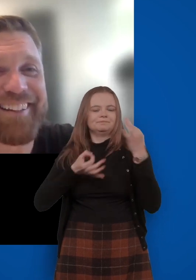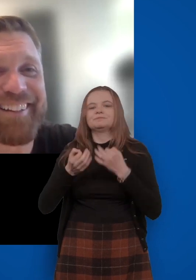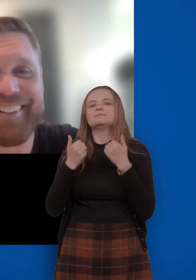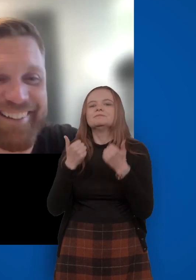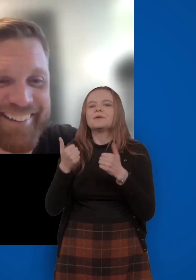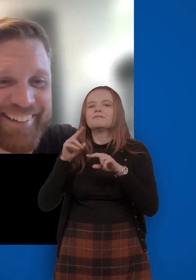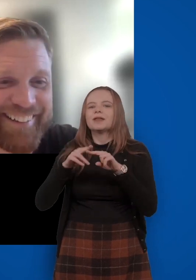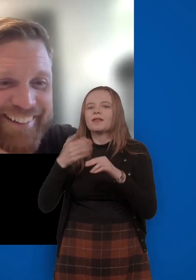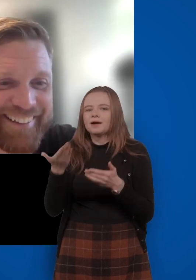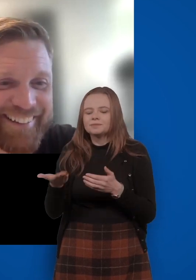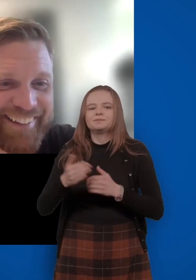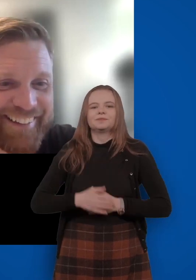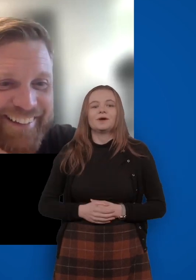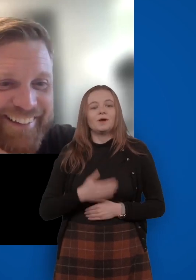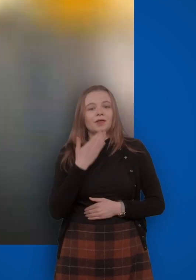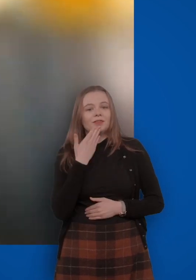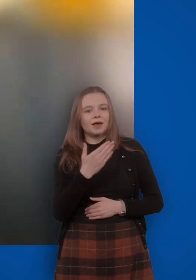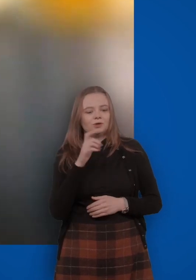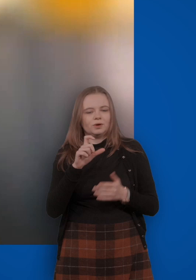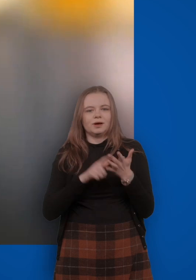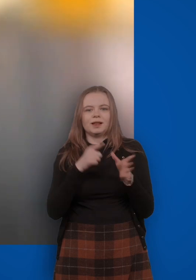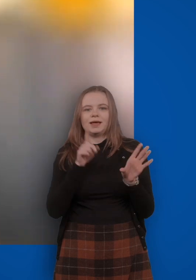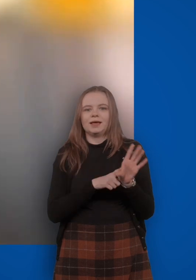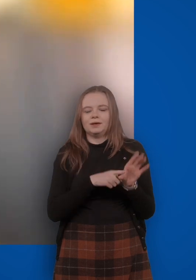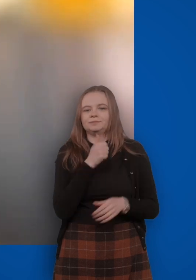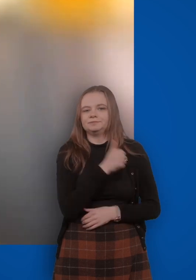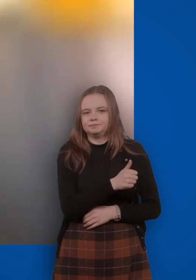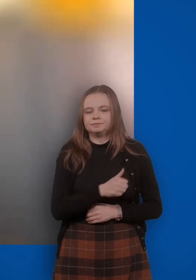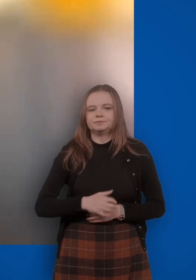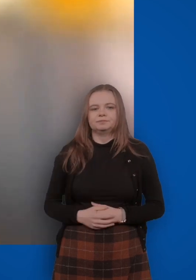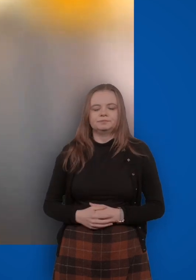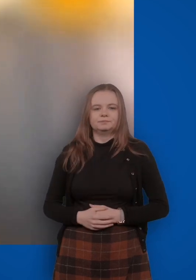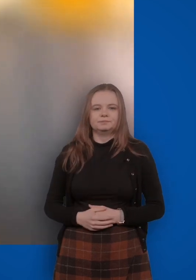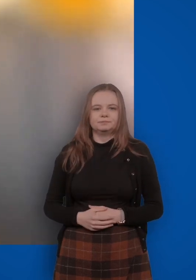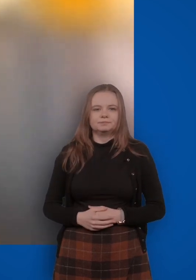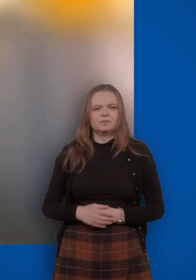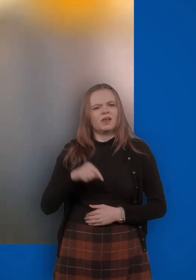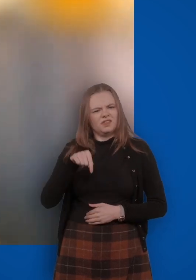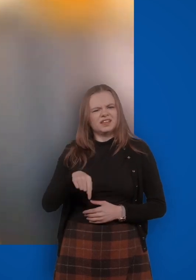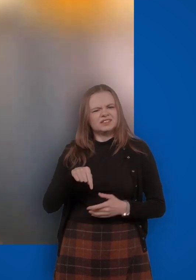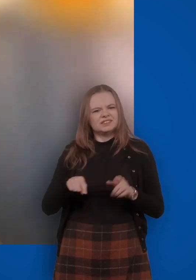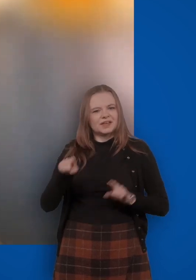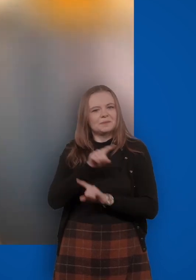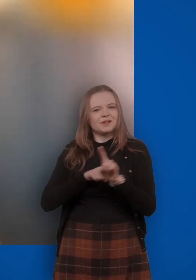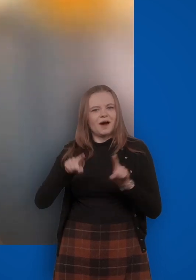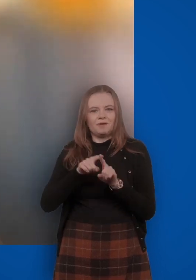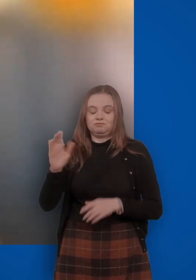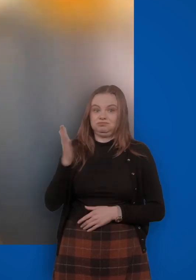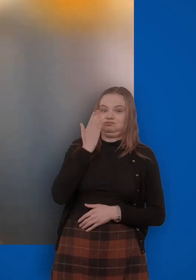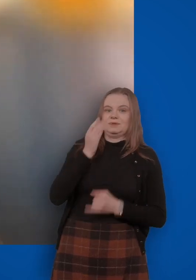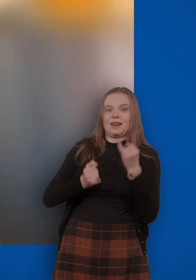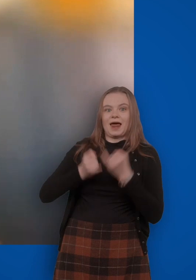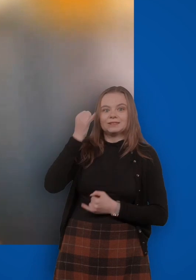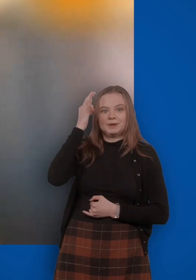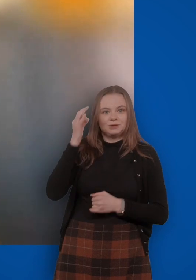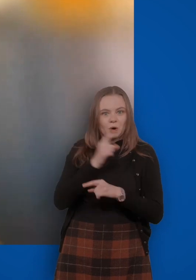Fenella. Thanks, Clay. The reason why this seminar was at that short notice, about a week's